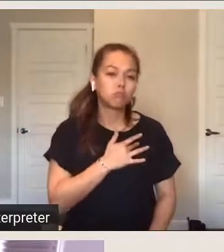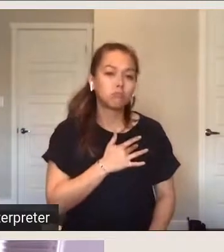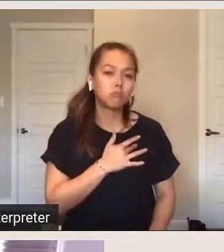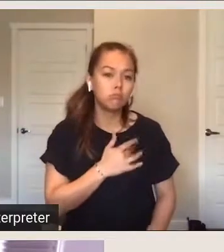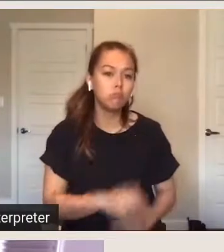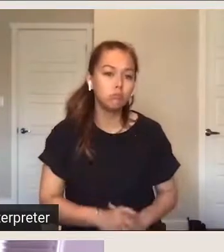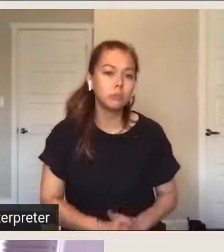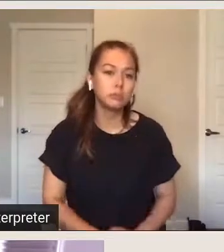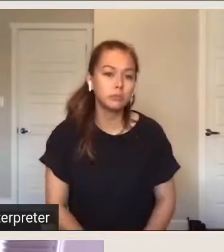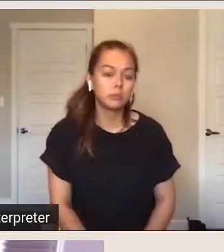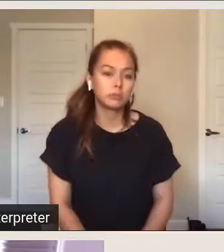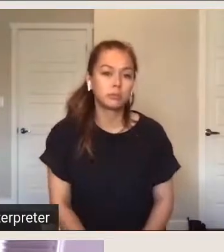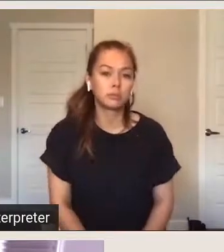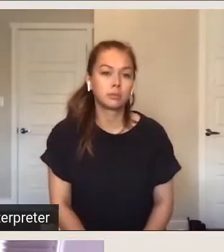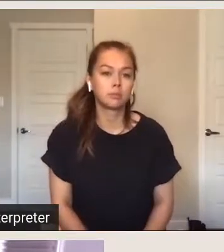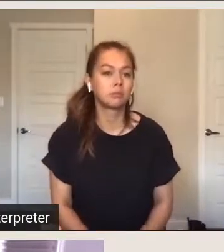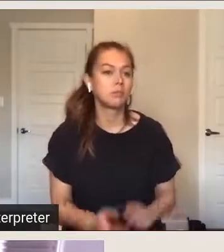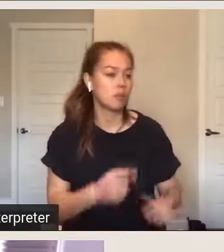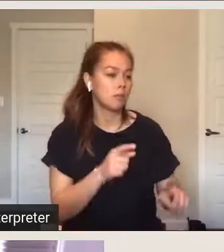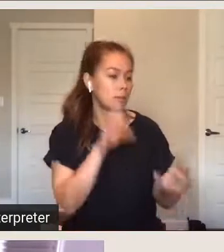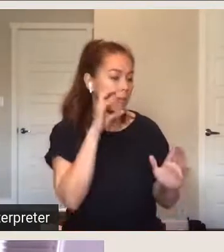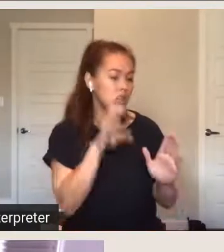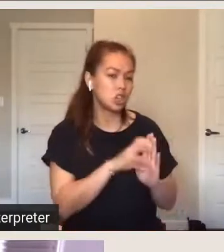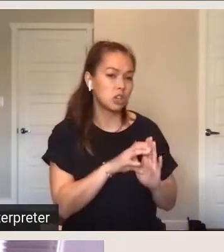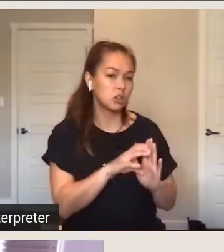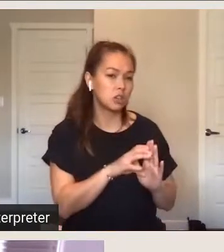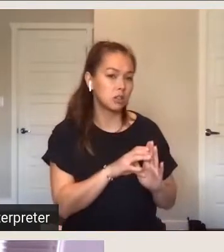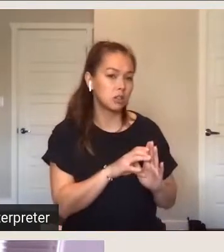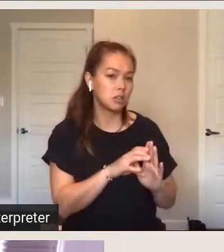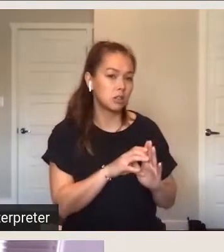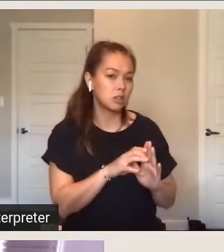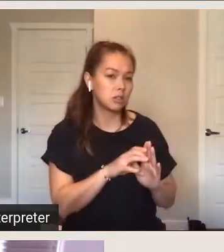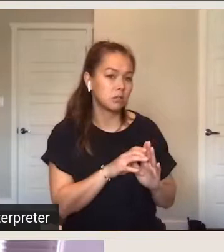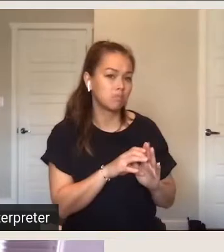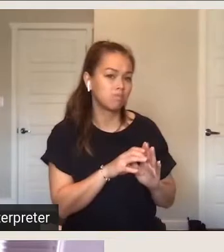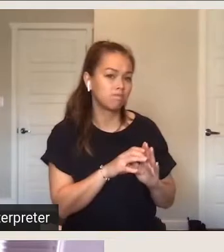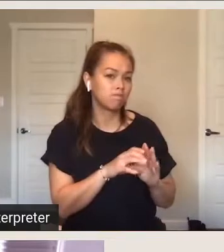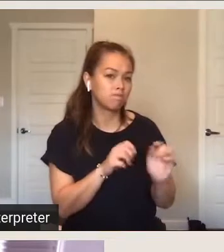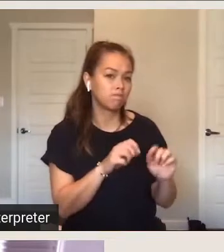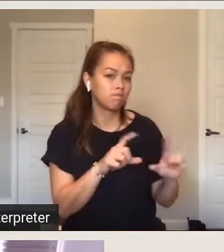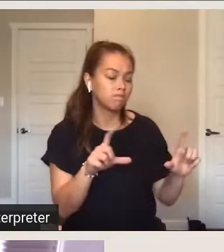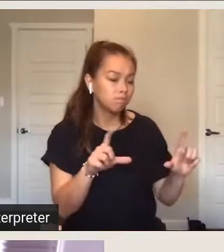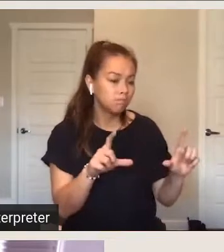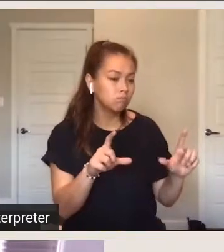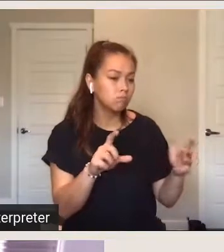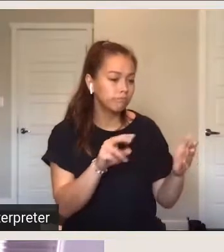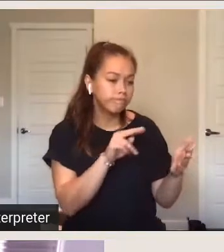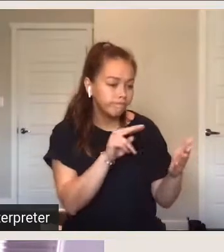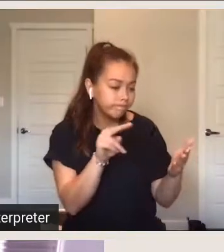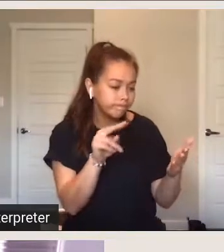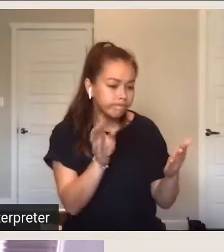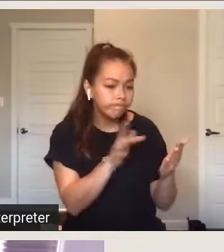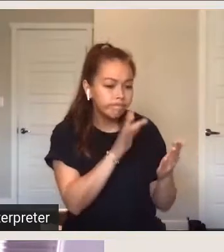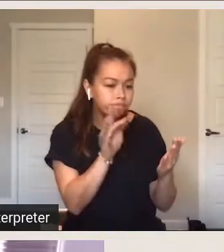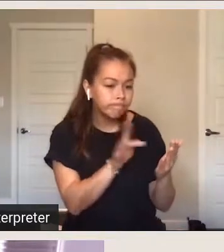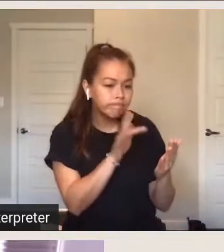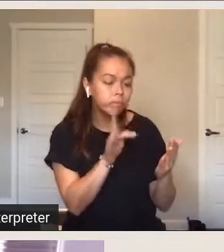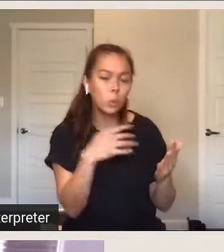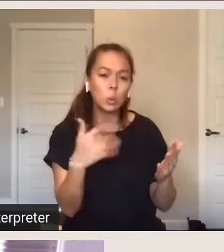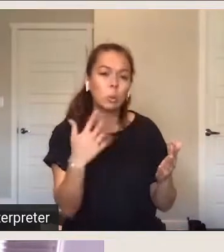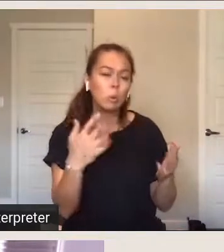there's a lot. There's a lot in those footages that I actually, after my grandpa passed